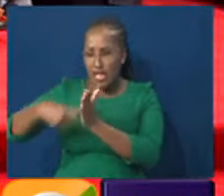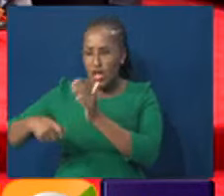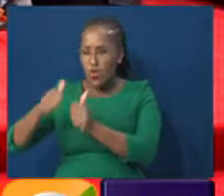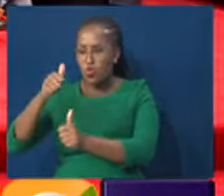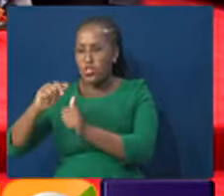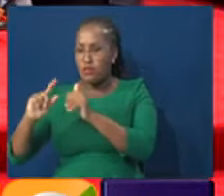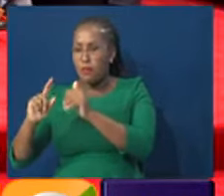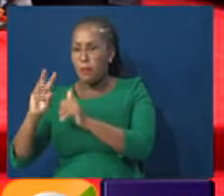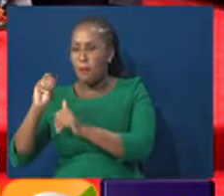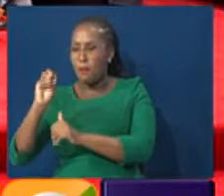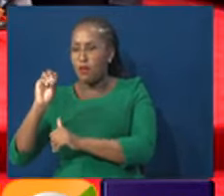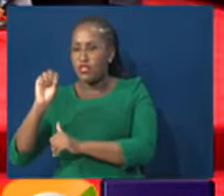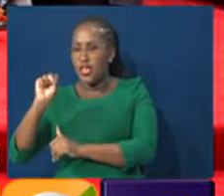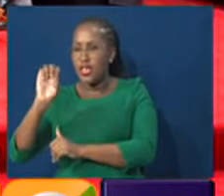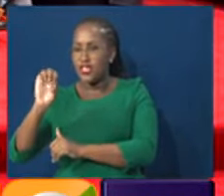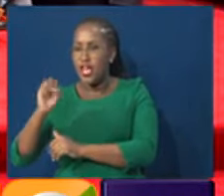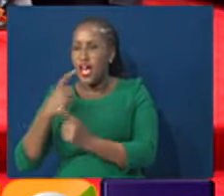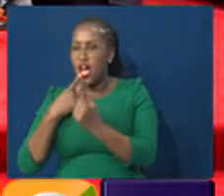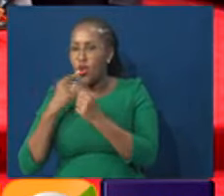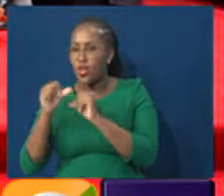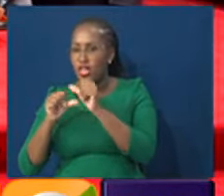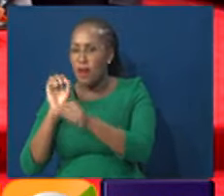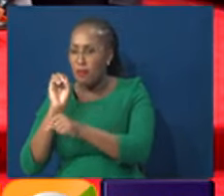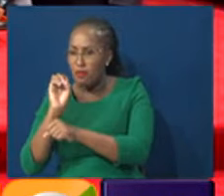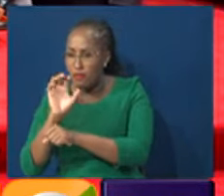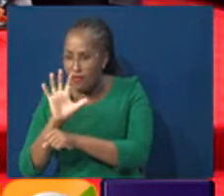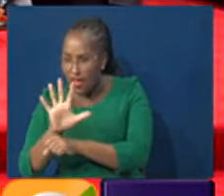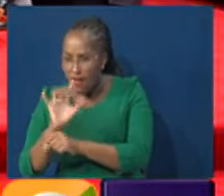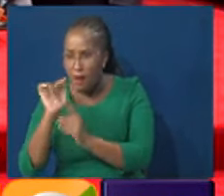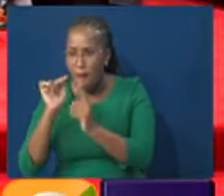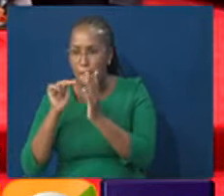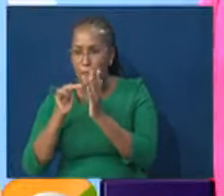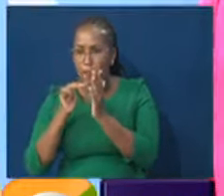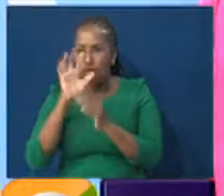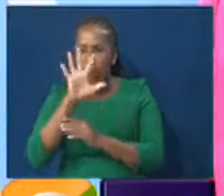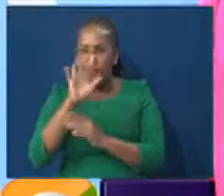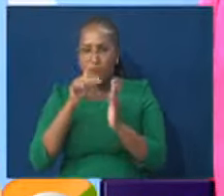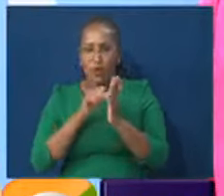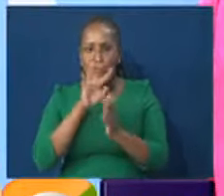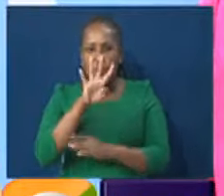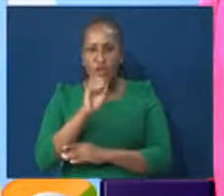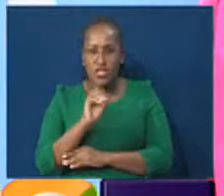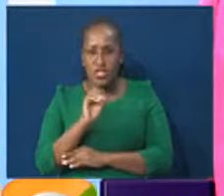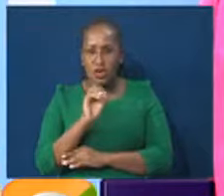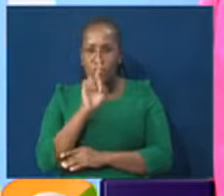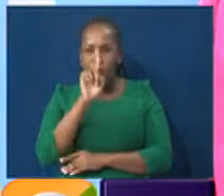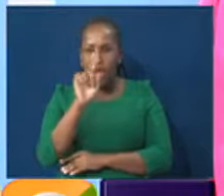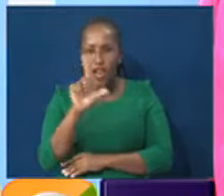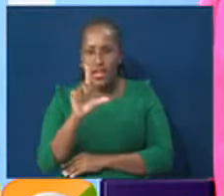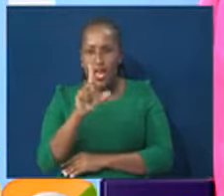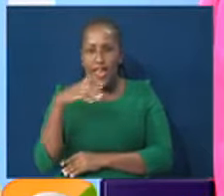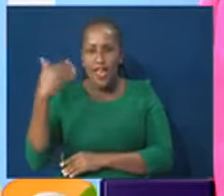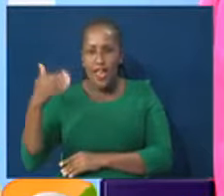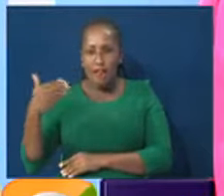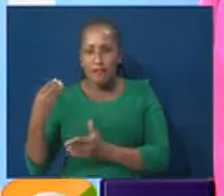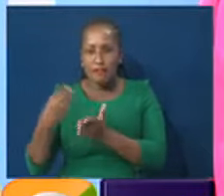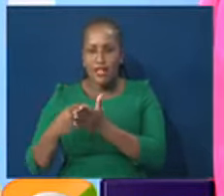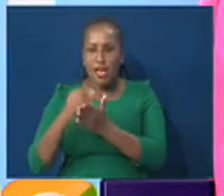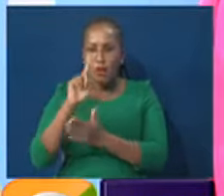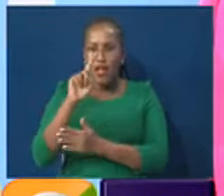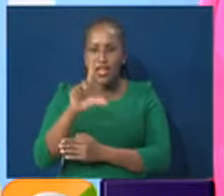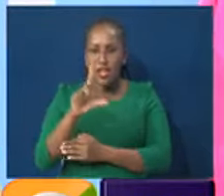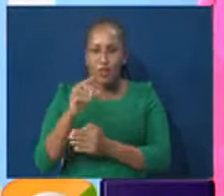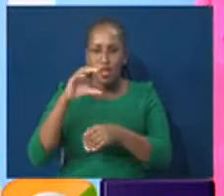Moses Kuria was talking about, which is 5 shillings and 40 cents per liter, every liter that you consume, whether you know it or not, you pay 5 shillings and 40 cents per